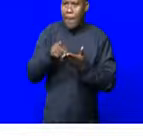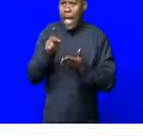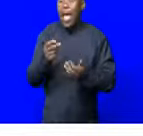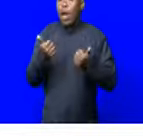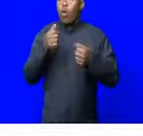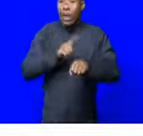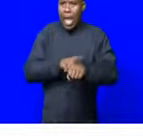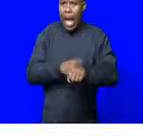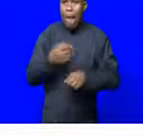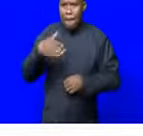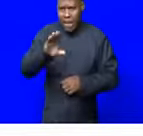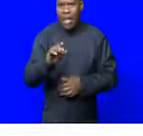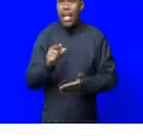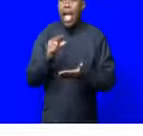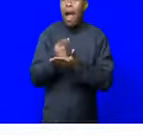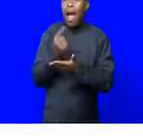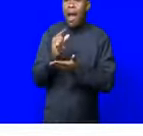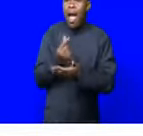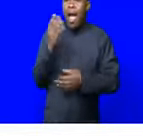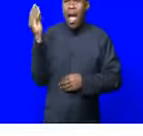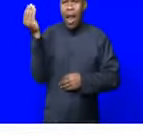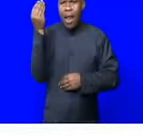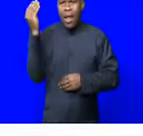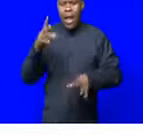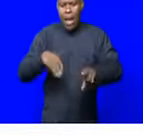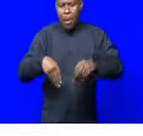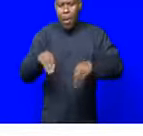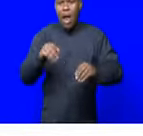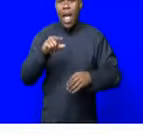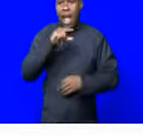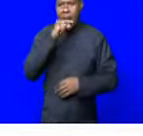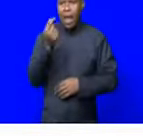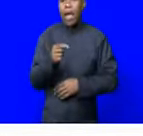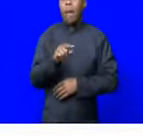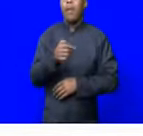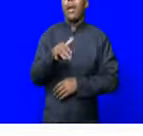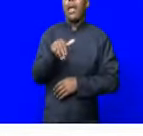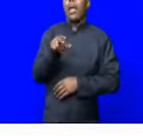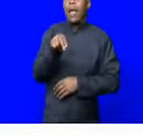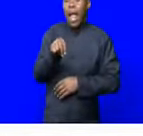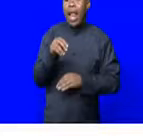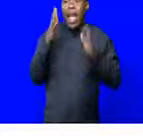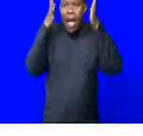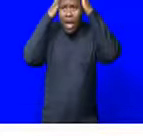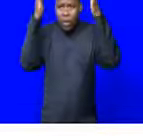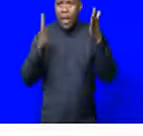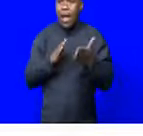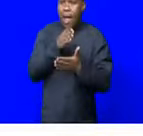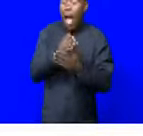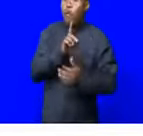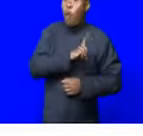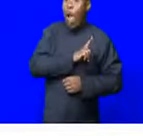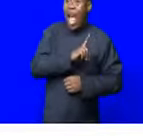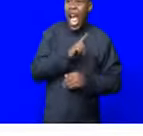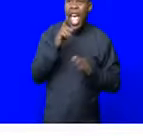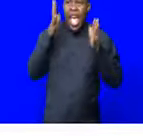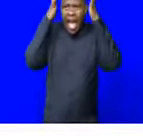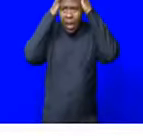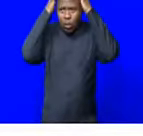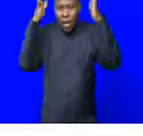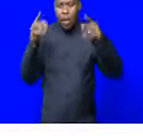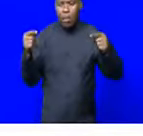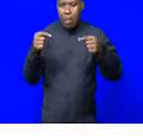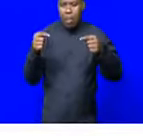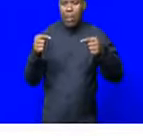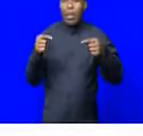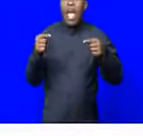Asamoah Gyan has arrived in the country alongside other African legends to take part in a friendly game between Eswatini legends and African